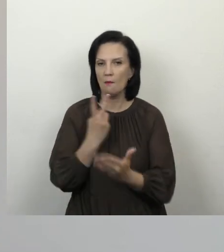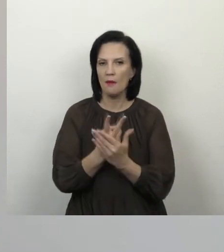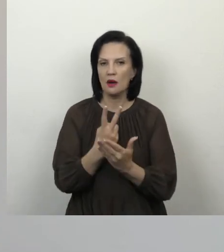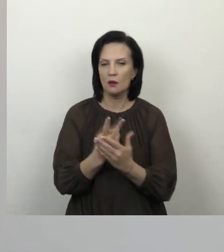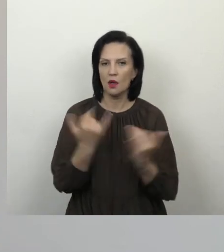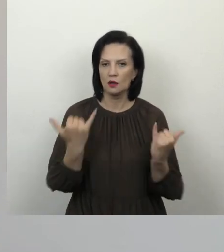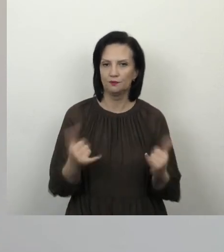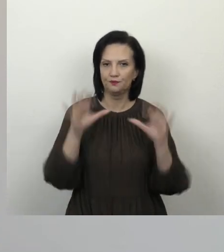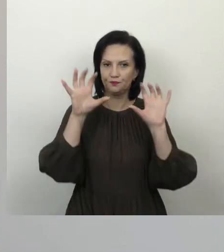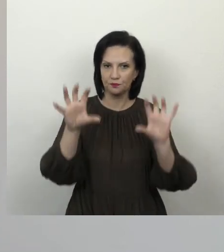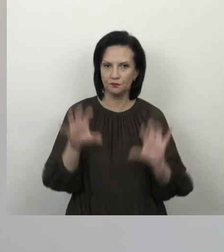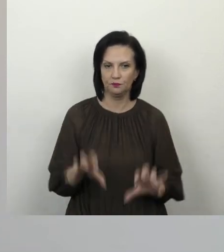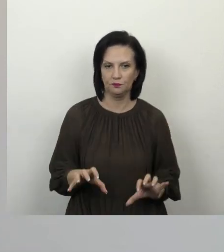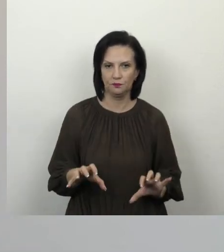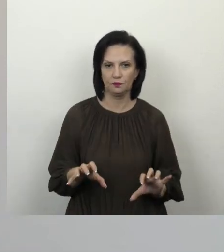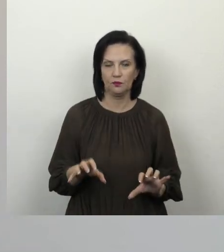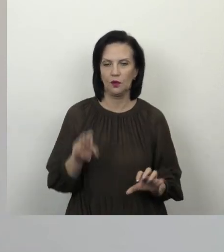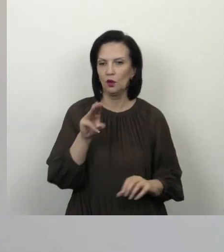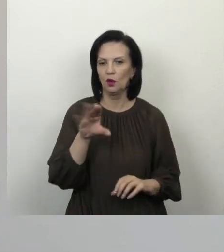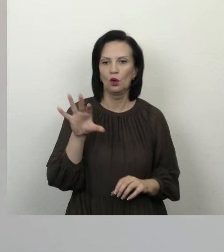some instances